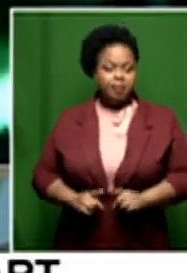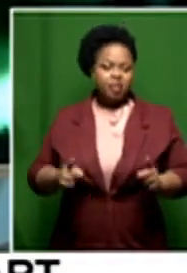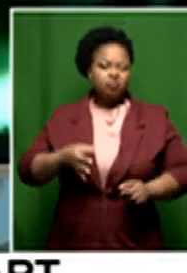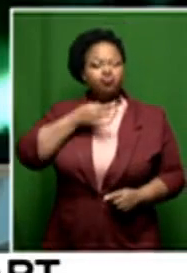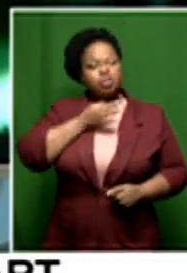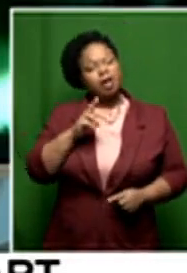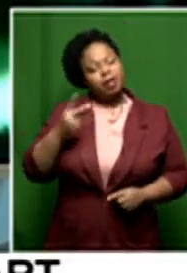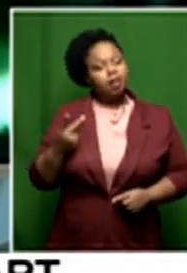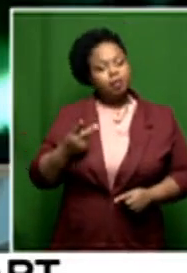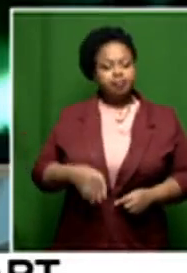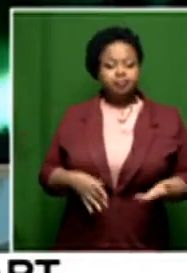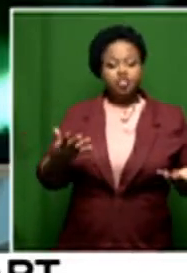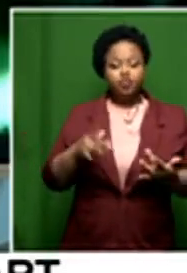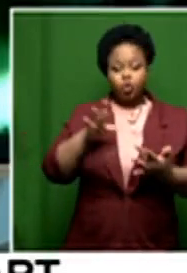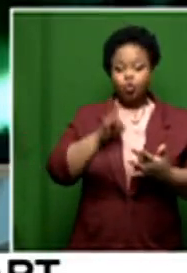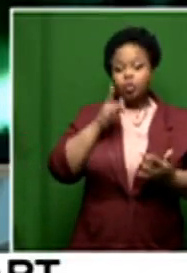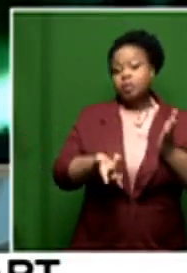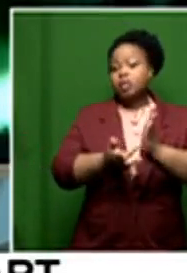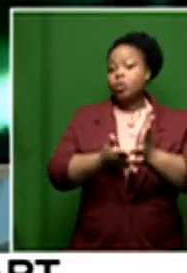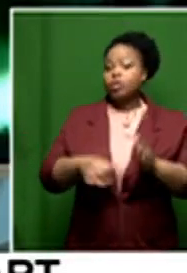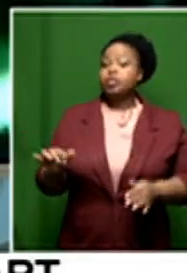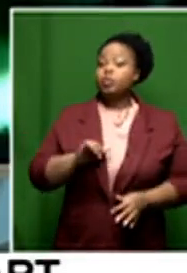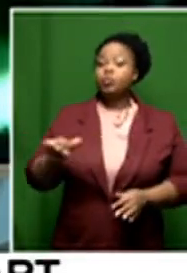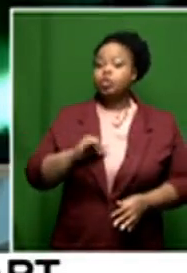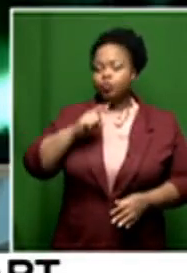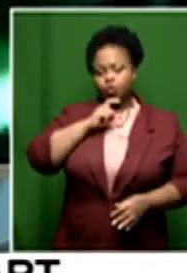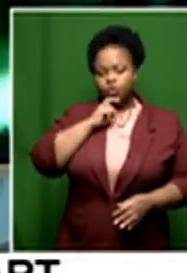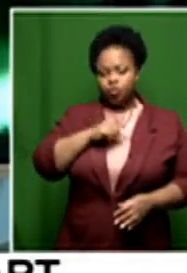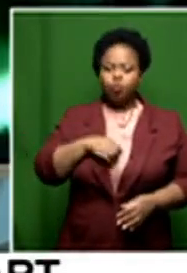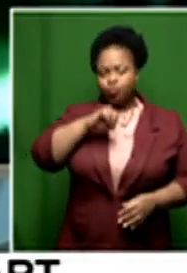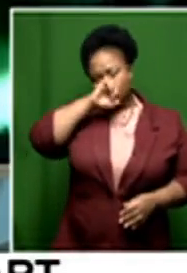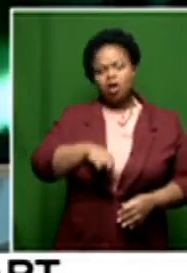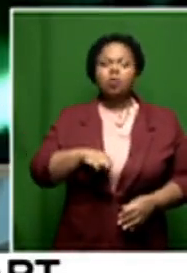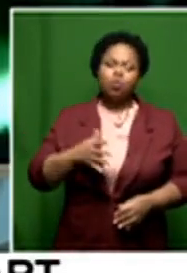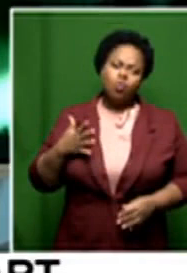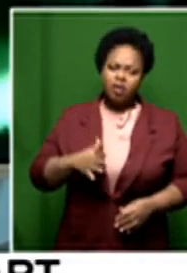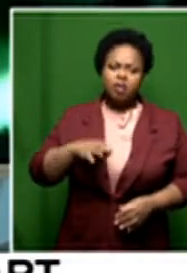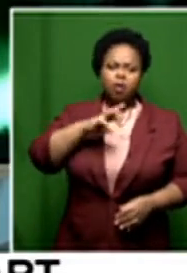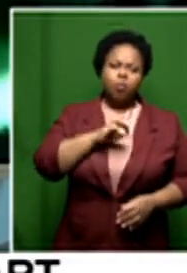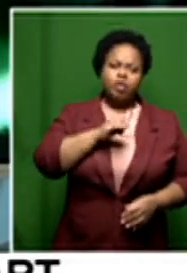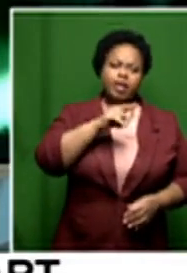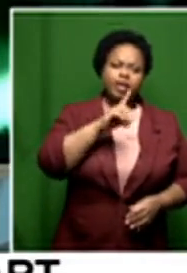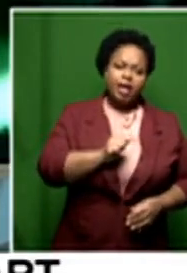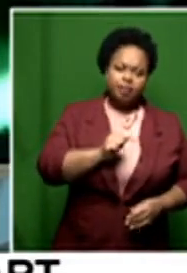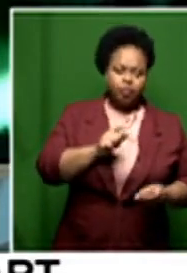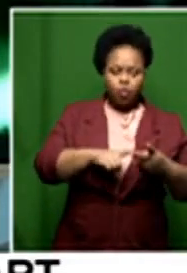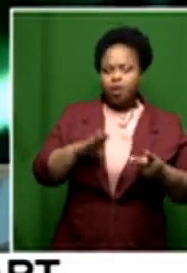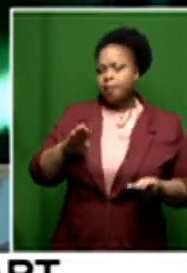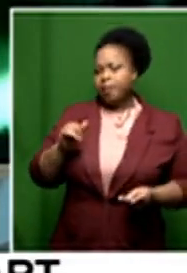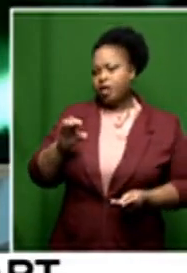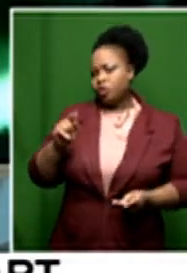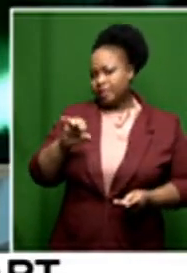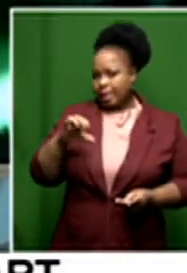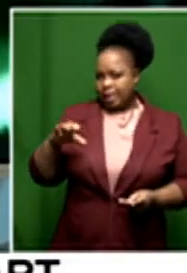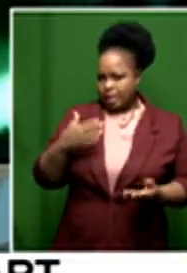risk would be the choice of a technology. We would have loved, frankly, that Moderna or BioNTech have come